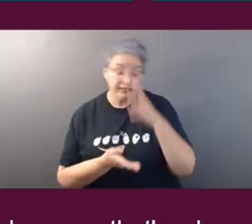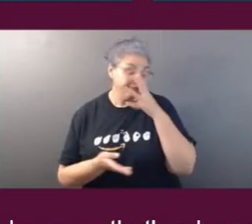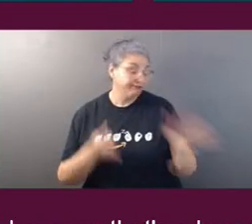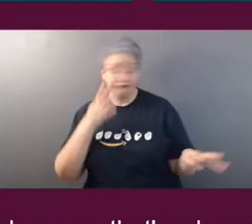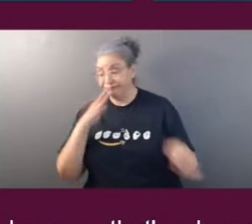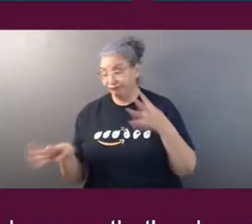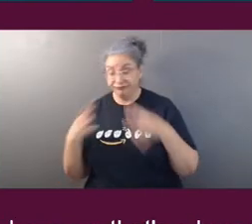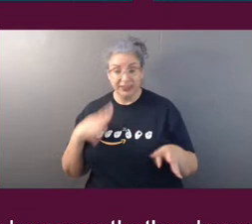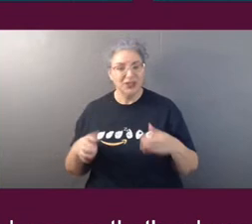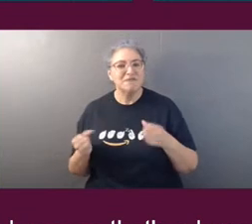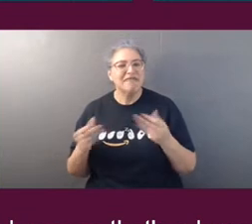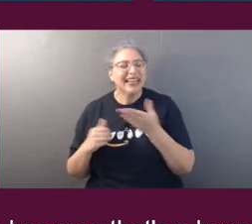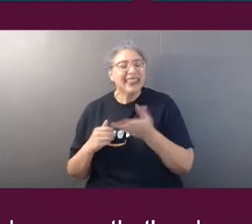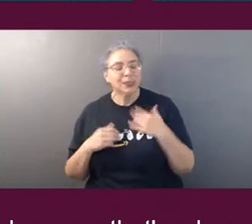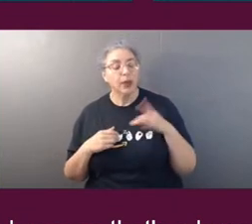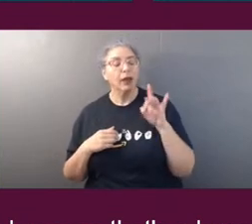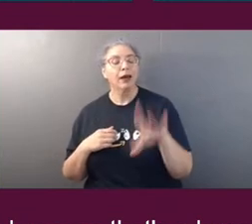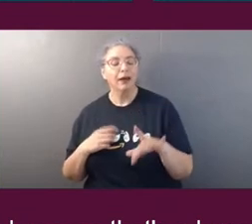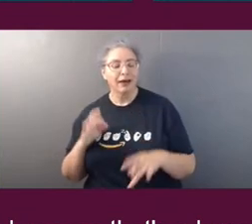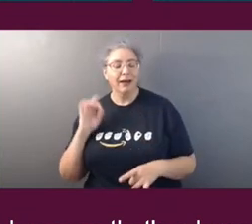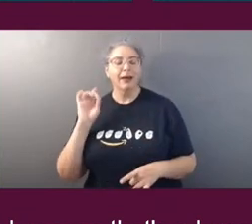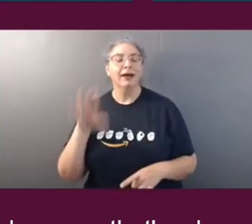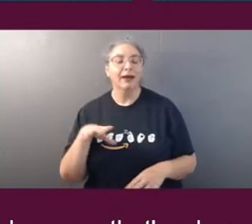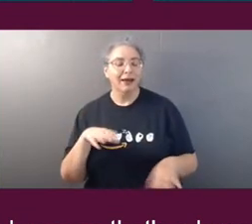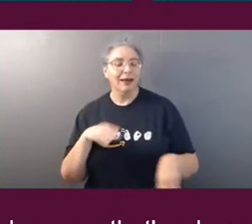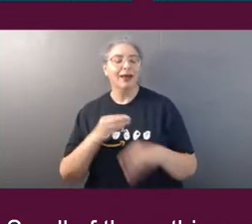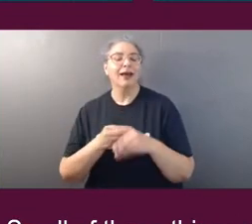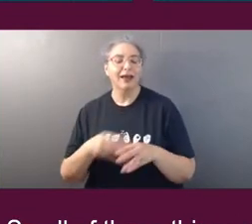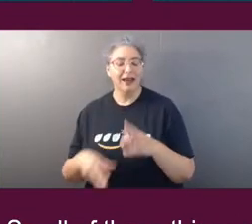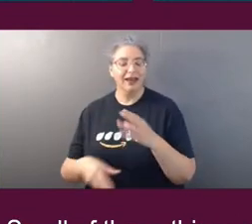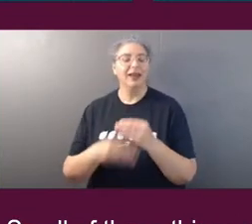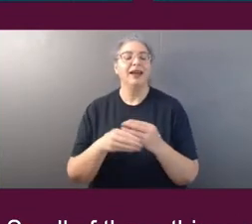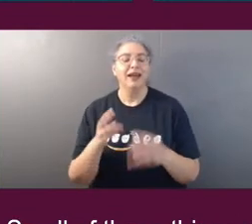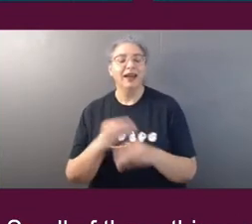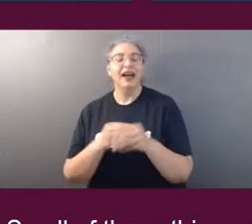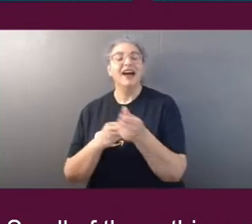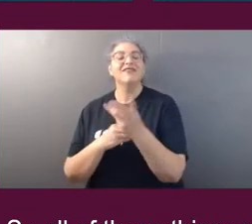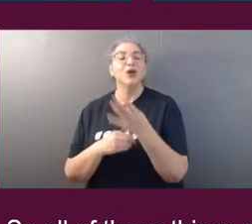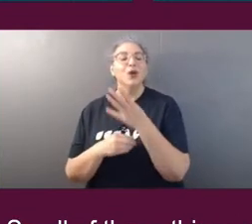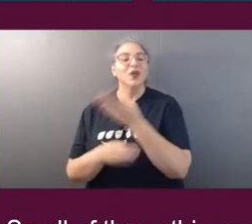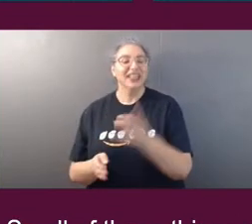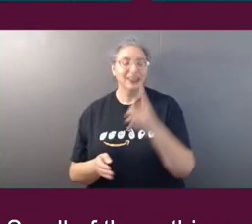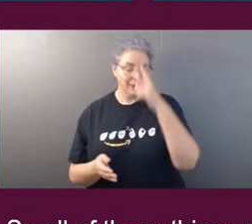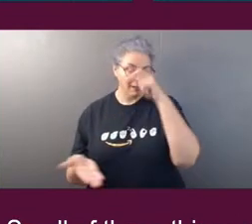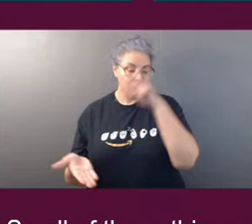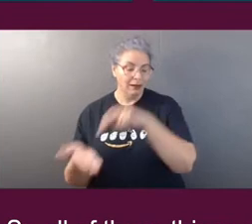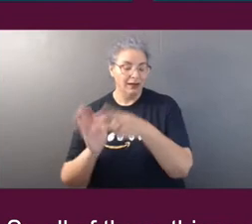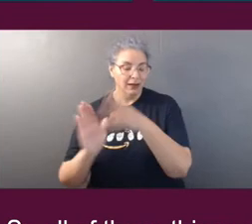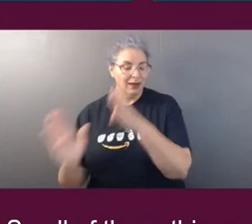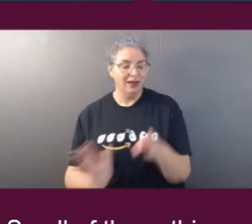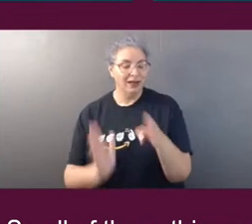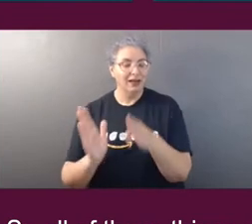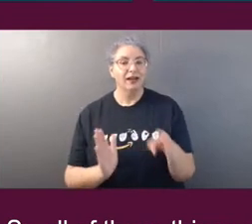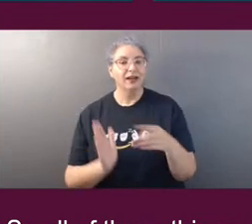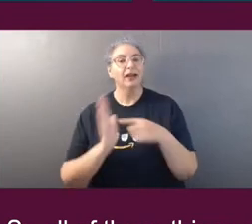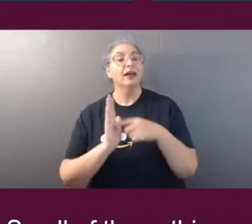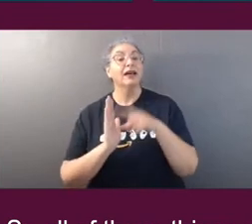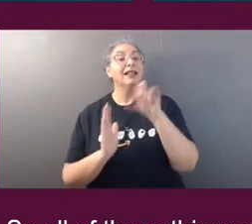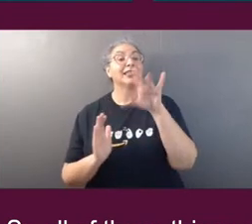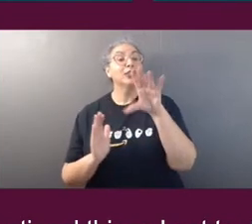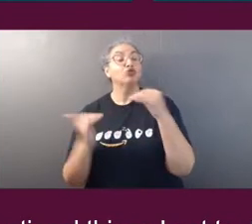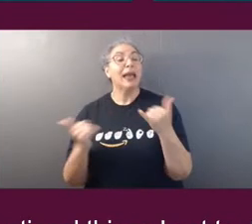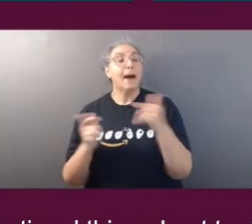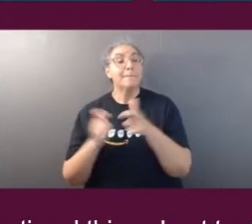we just got to put it in. And then there were little intentional things I got to do. You know, Latinos are the